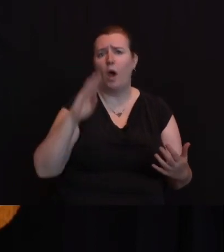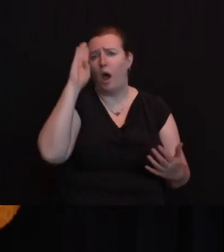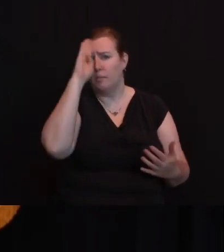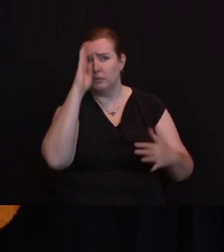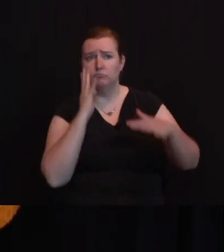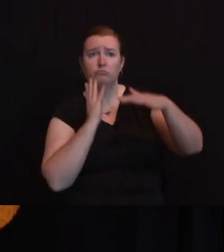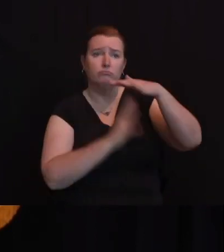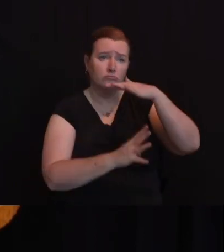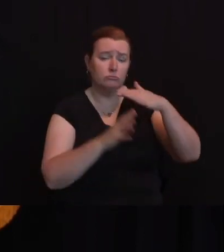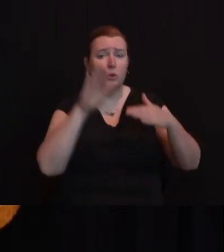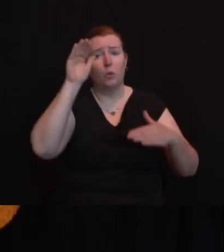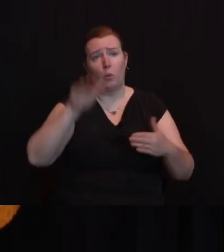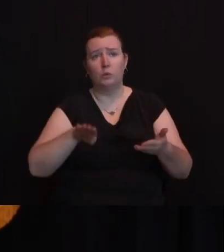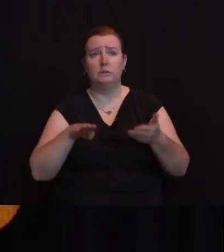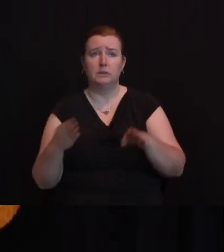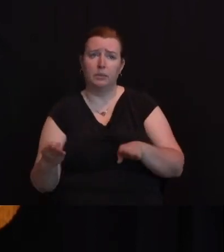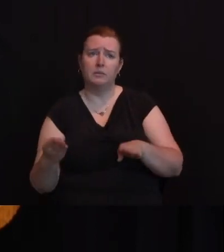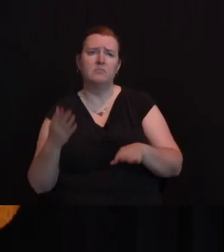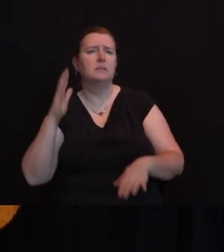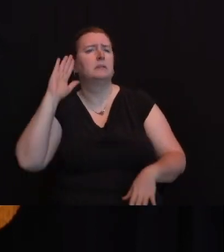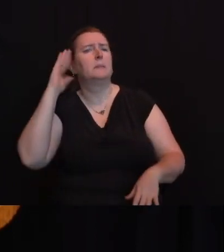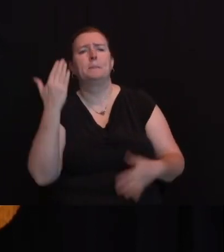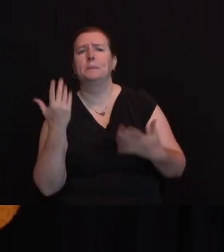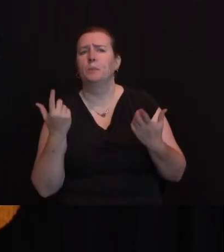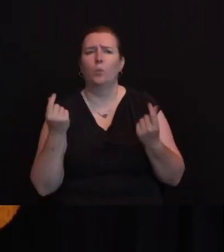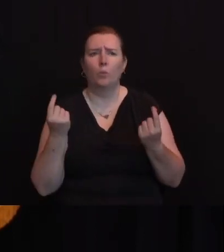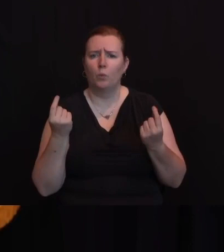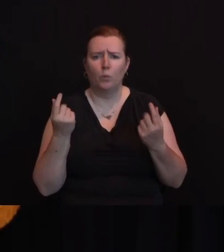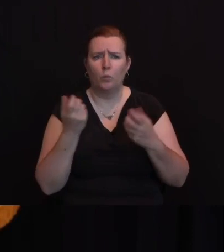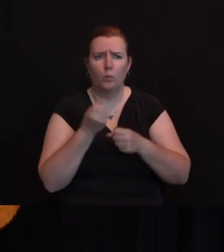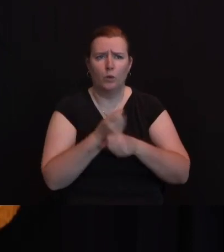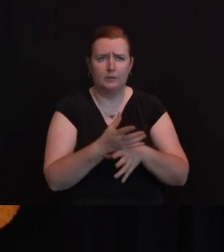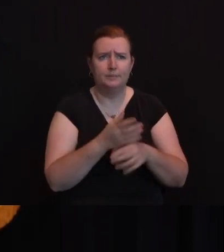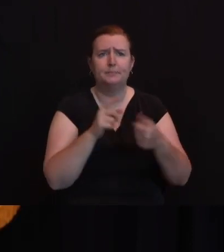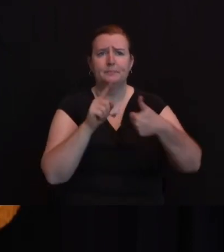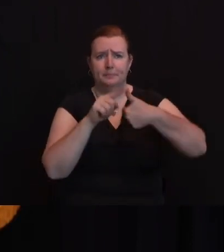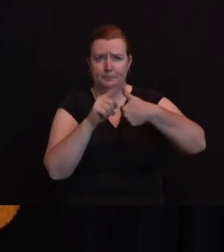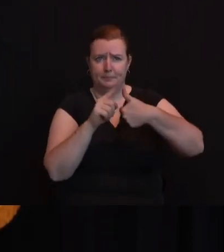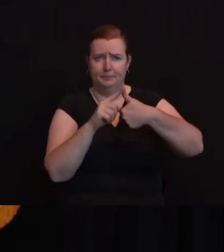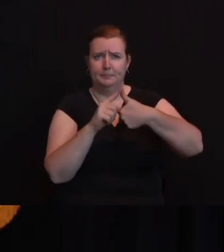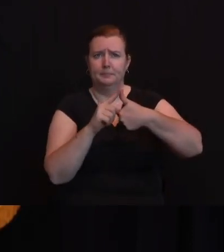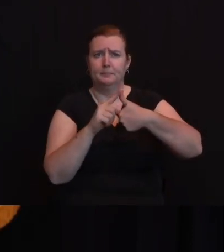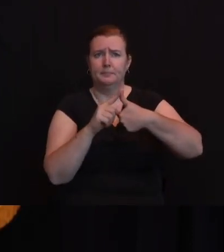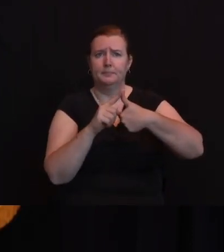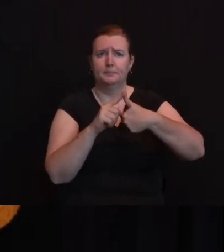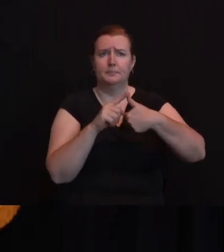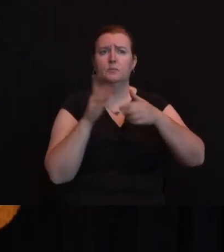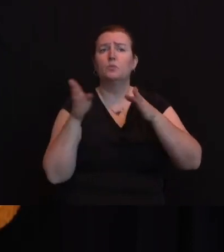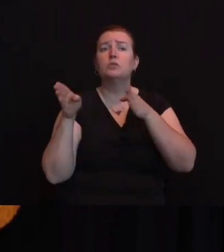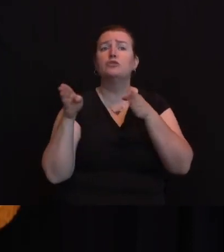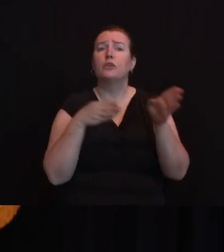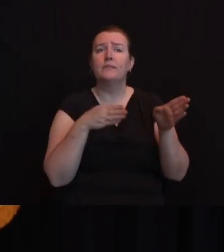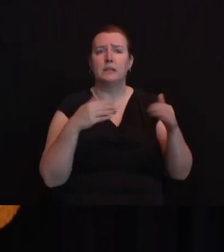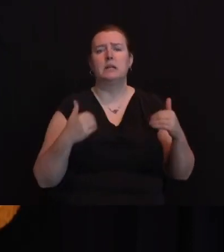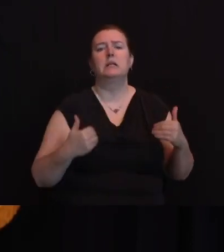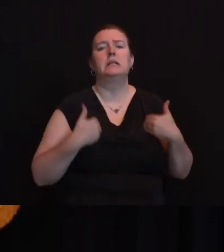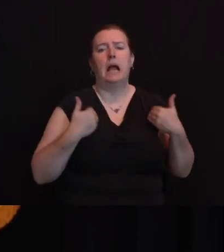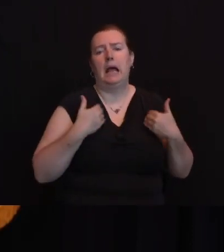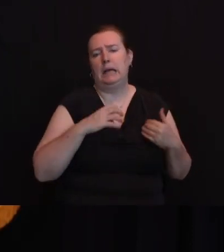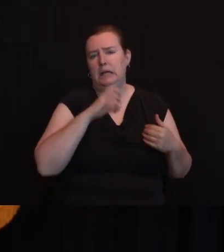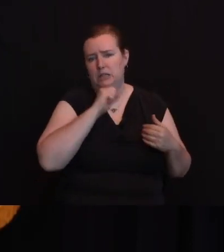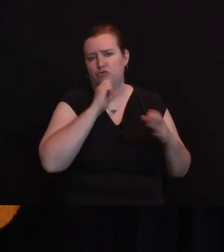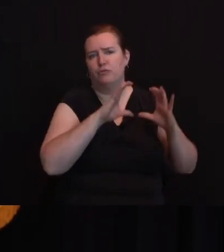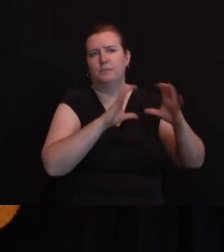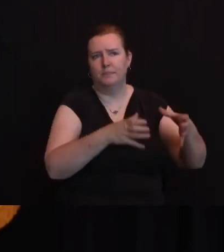almost for sure a combination of the following factors. For one thing, we have shifted somewhat to a younger age group, so more younger people